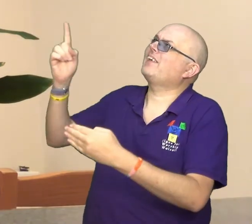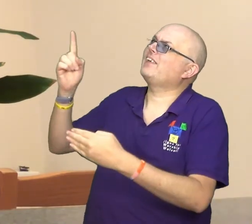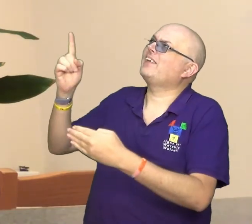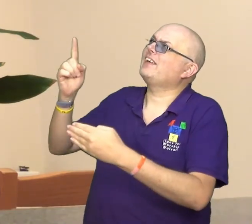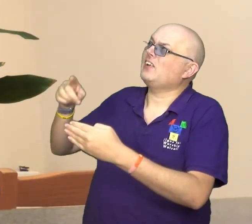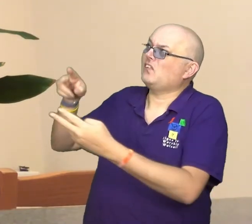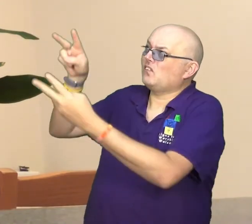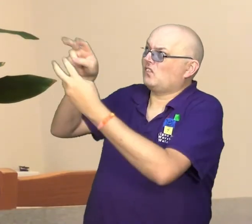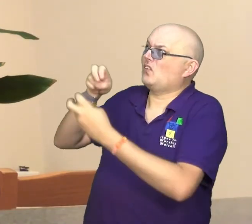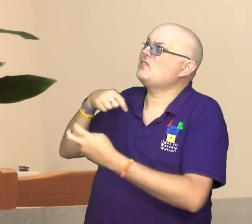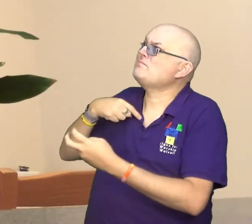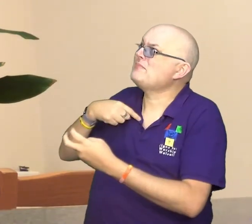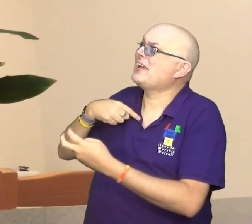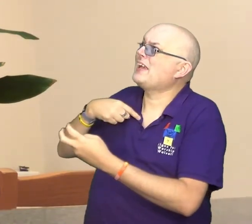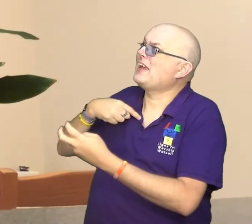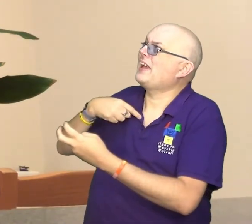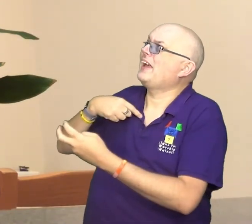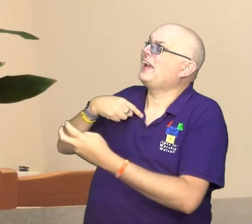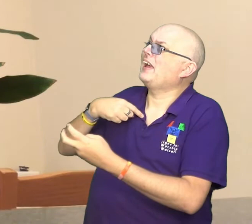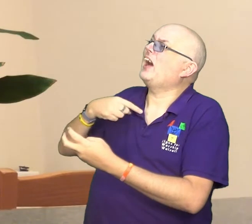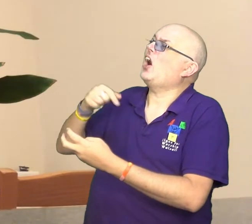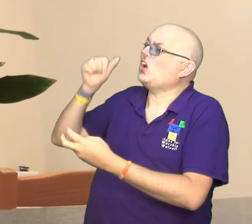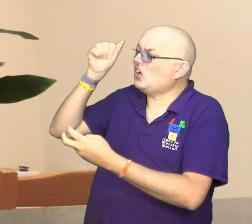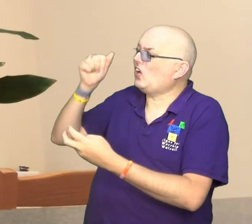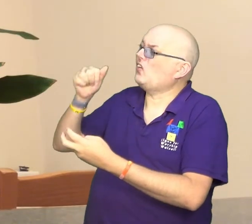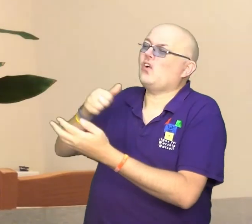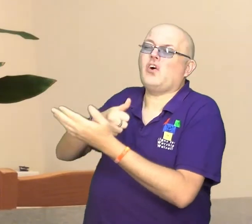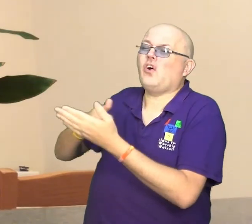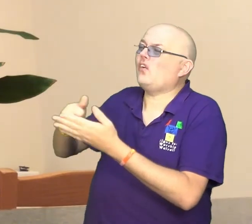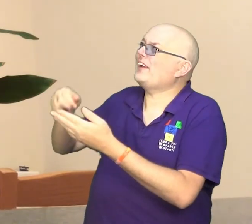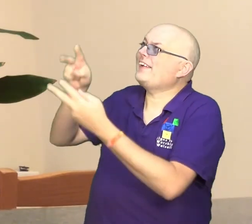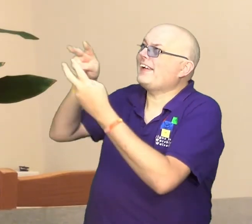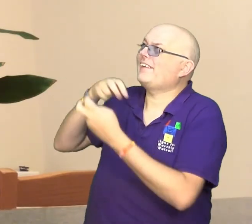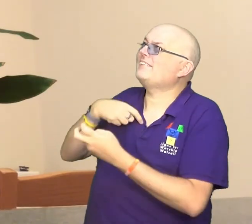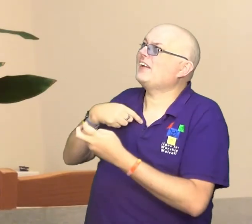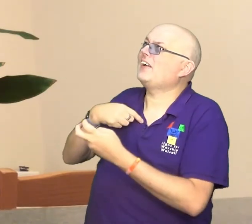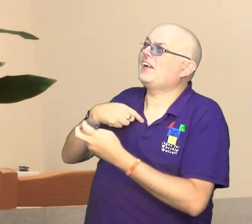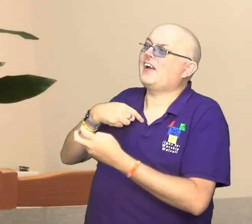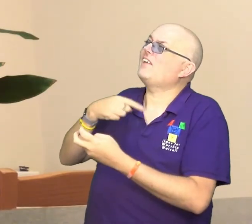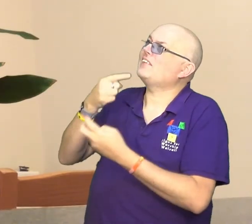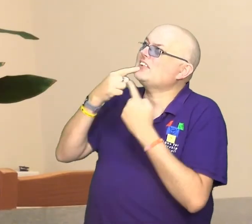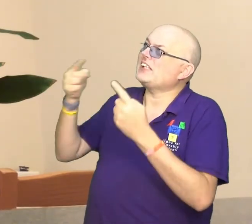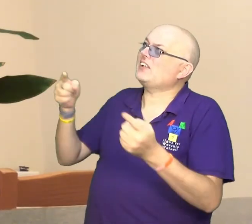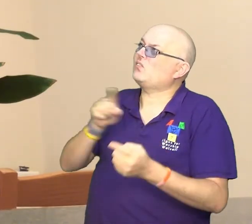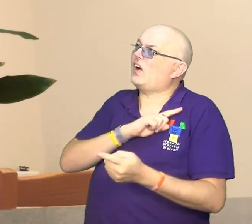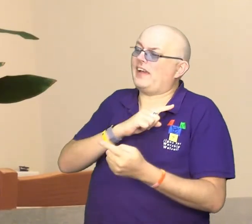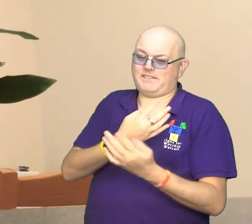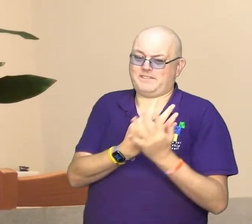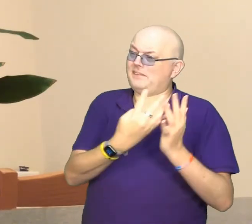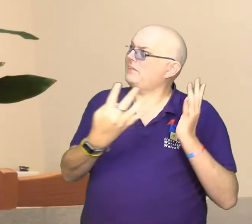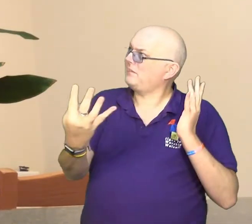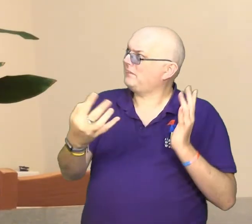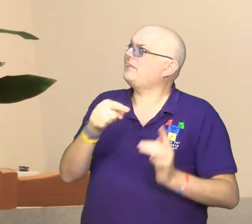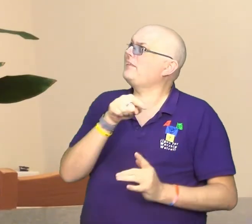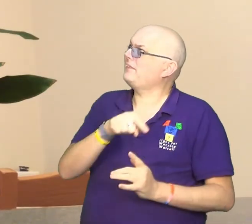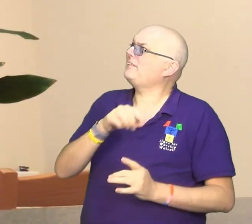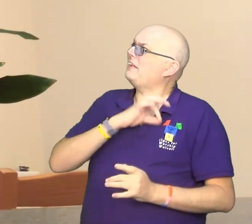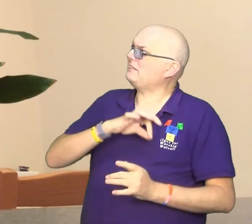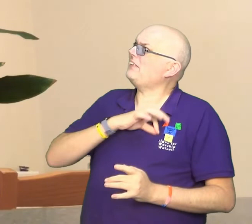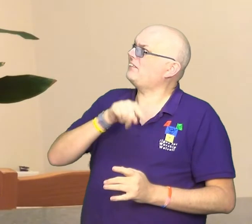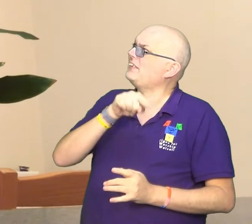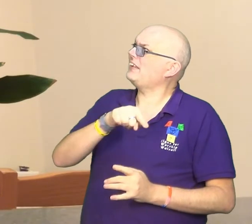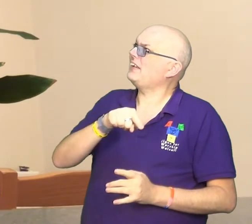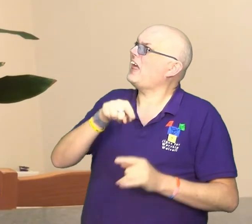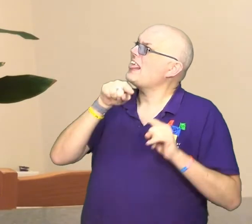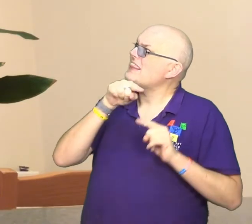you that you have heard me. I knew that you always hear me, but I said this for the benefit of the people standing